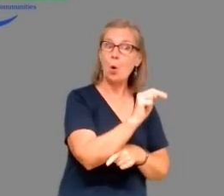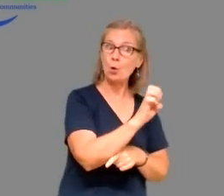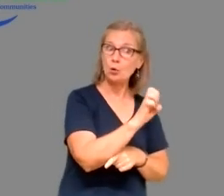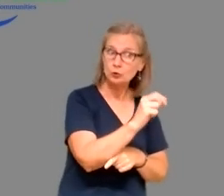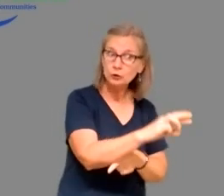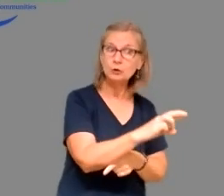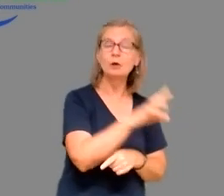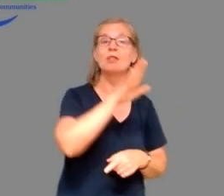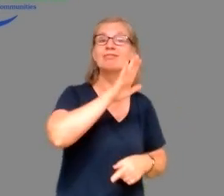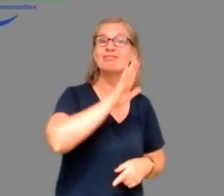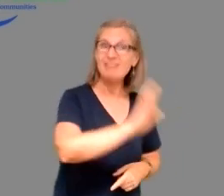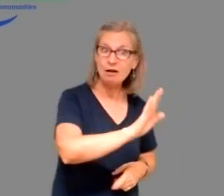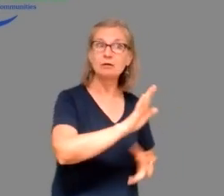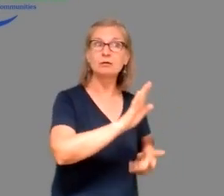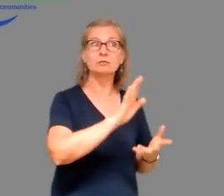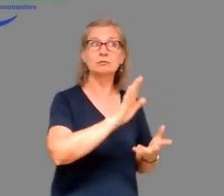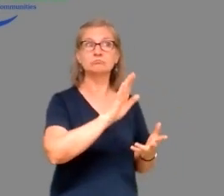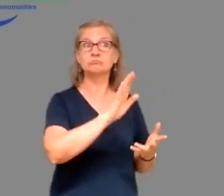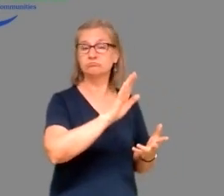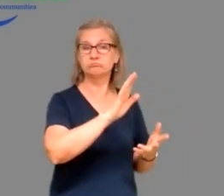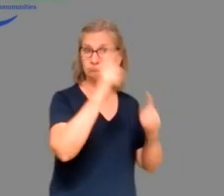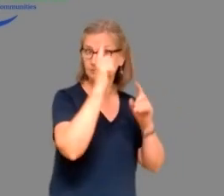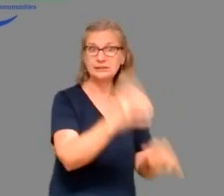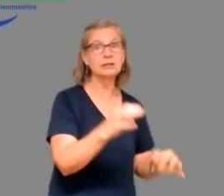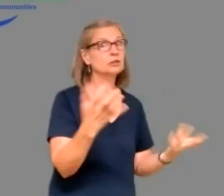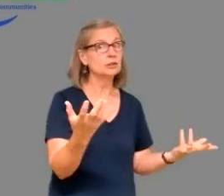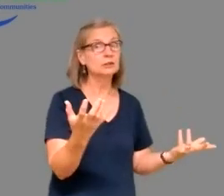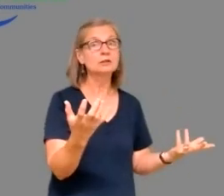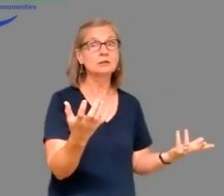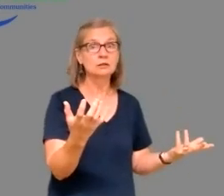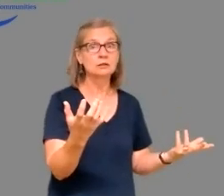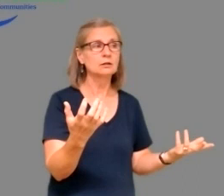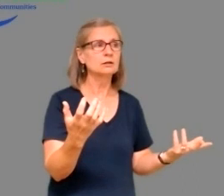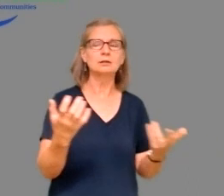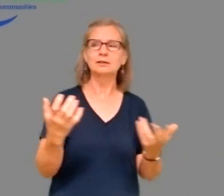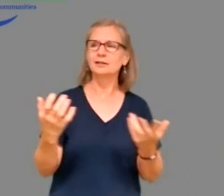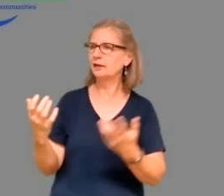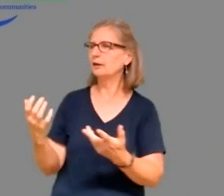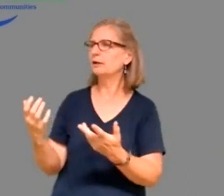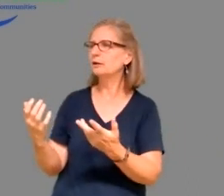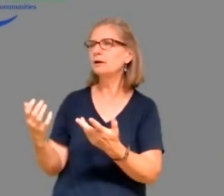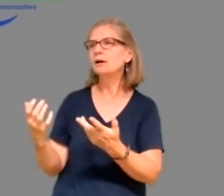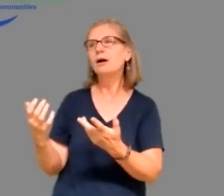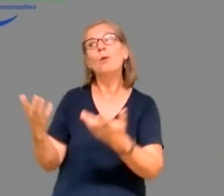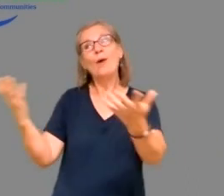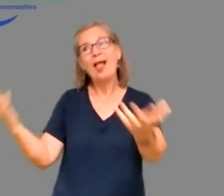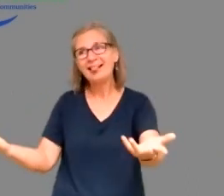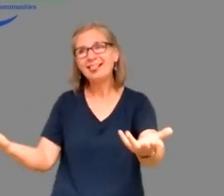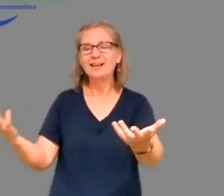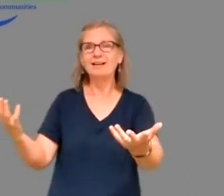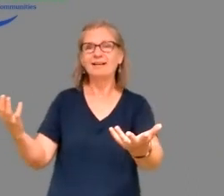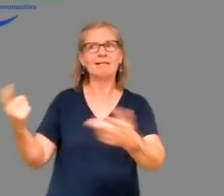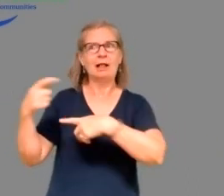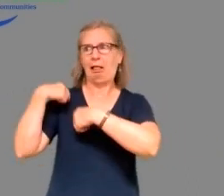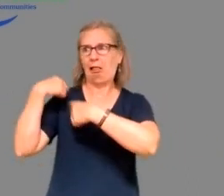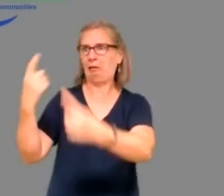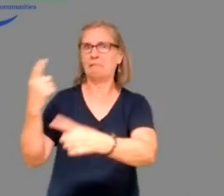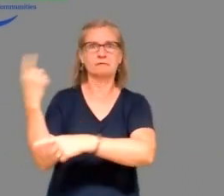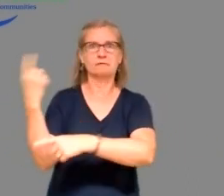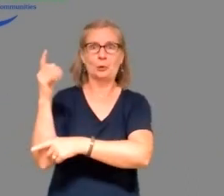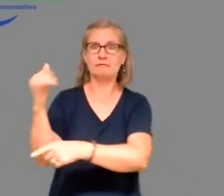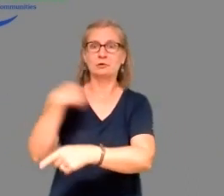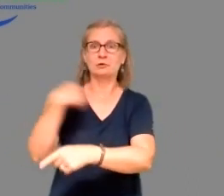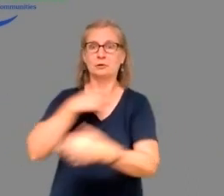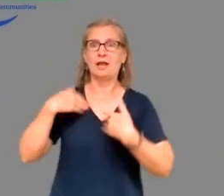has it been since, you know, stores have had signs saying no shoes, no shirt, no service? I mean, I think as long